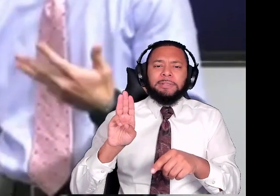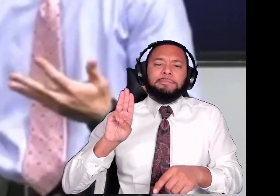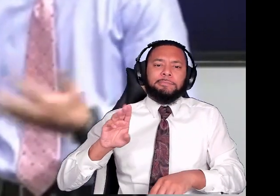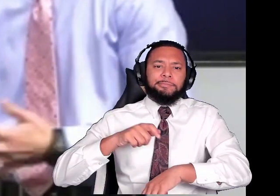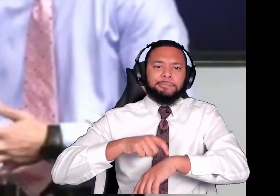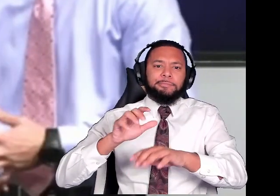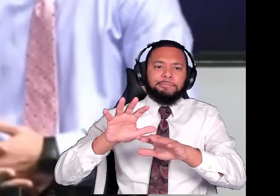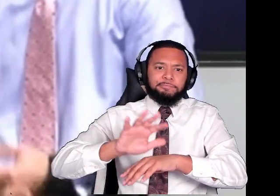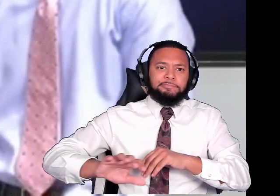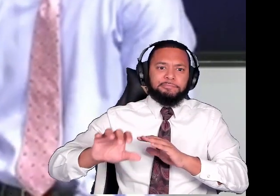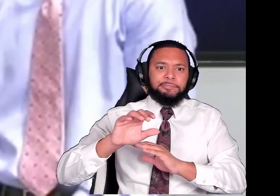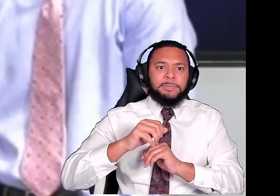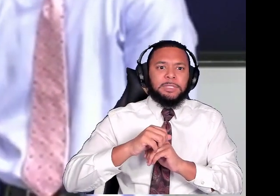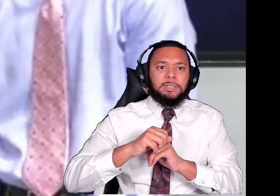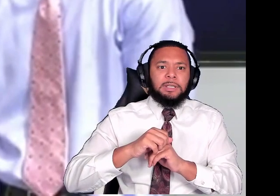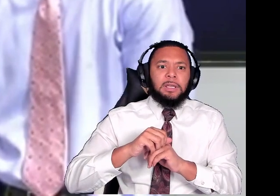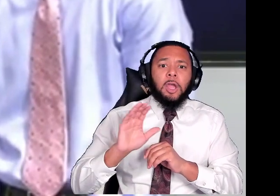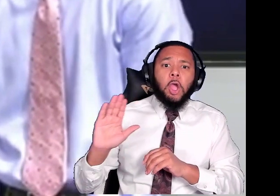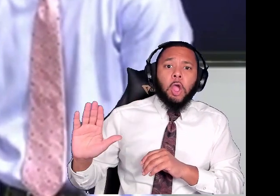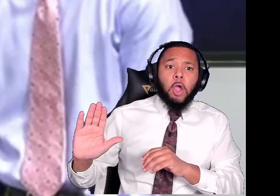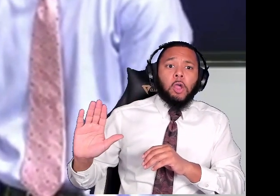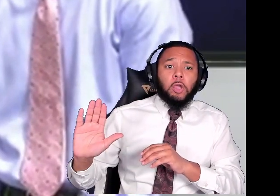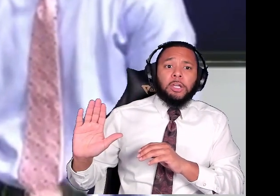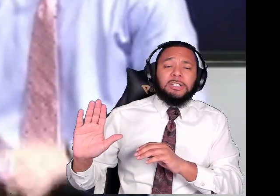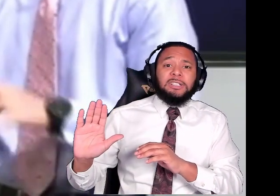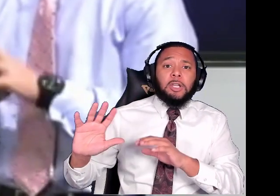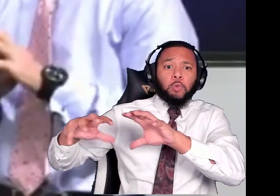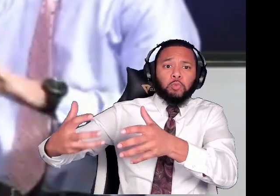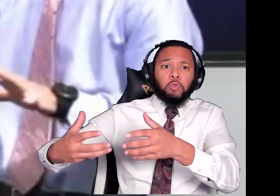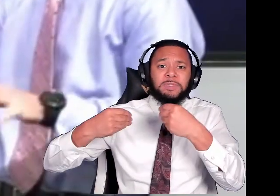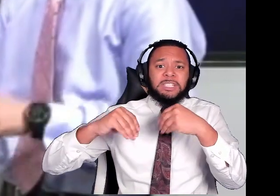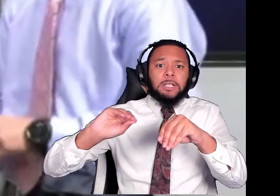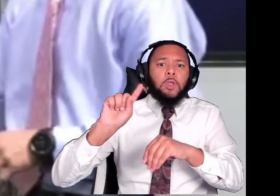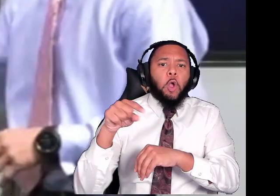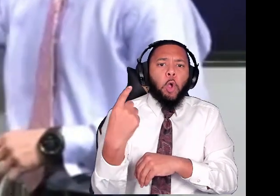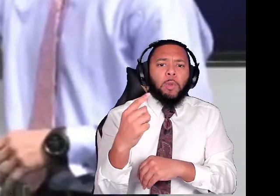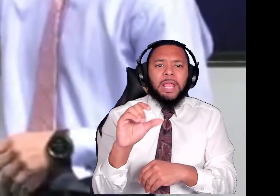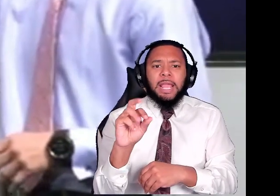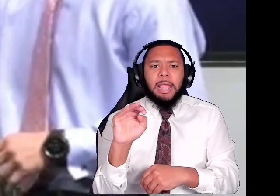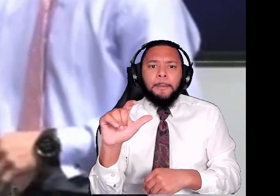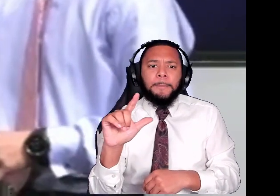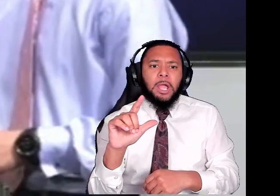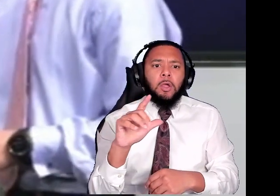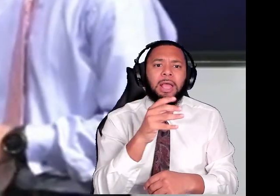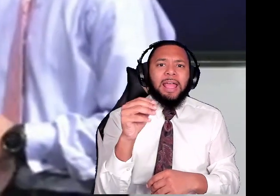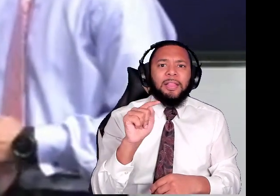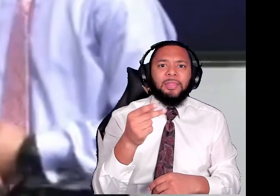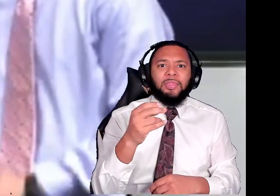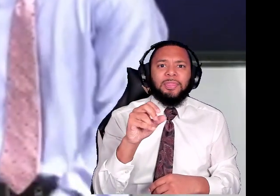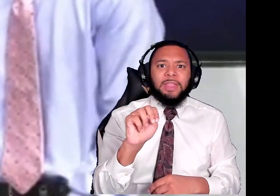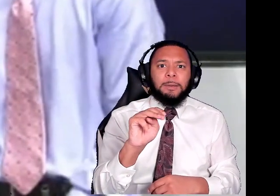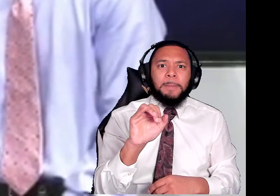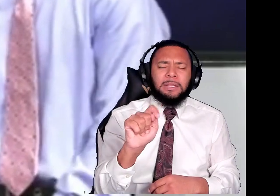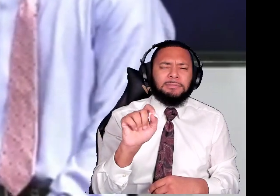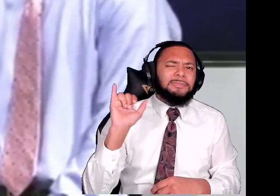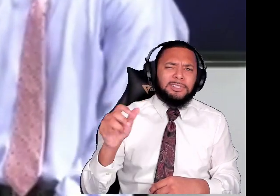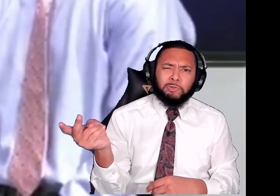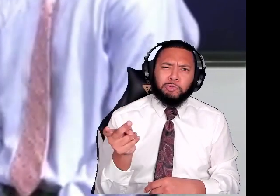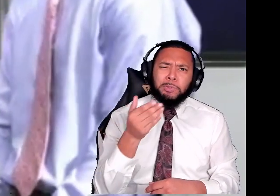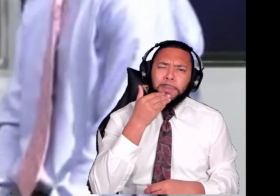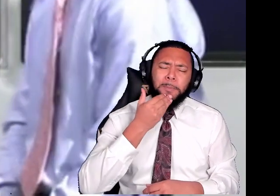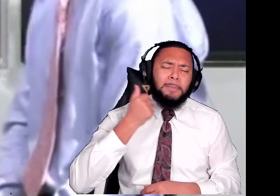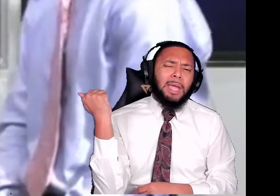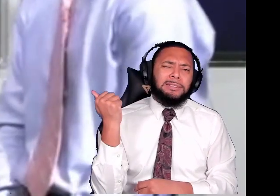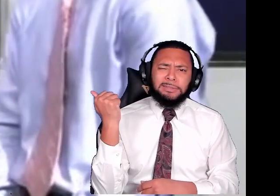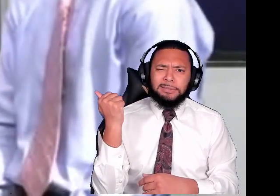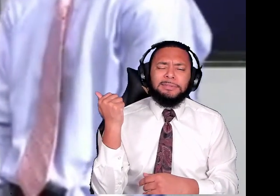Mints, and that's okay because those are the two most delicious flavors. Absolutely. Caramel Delights are $3 per box,